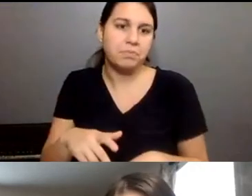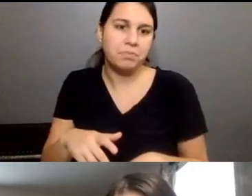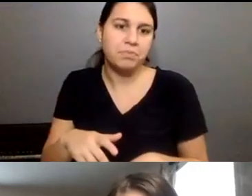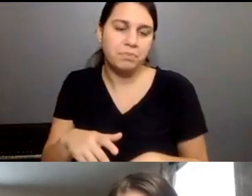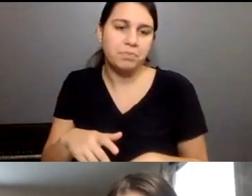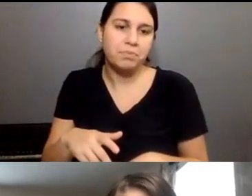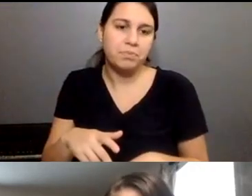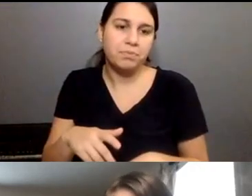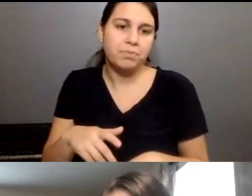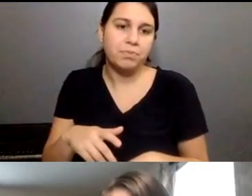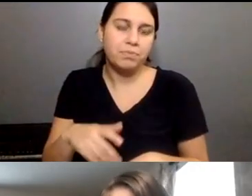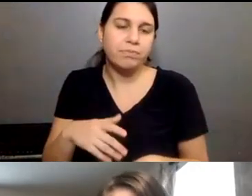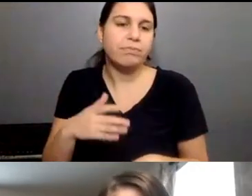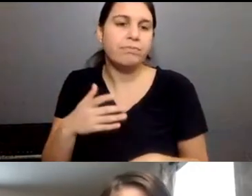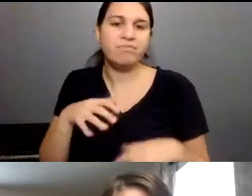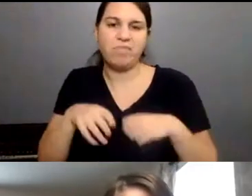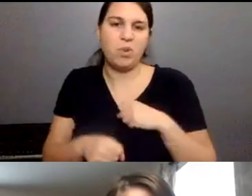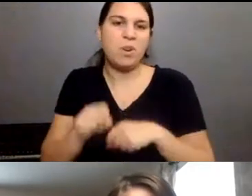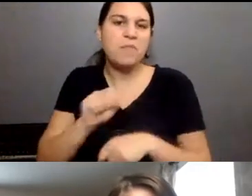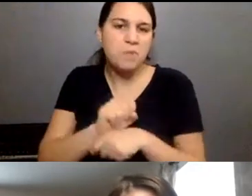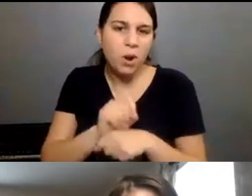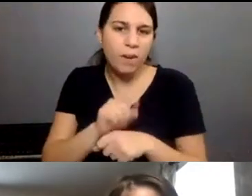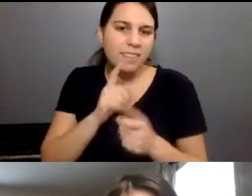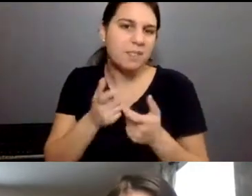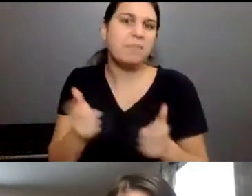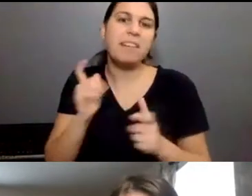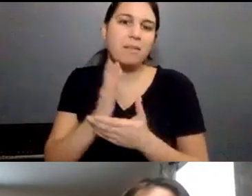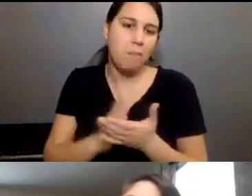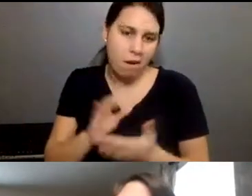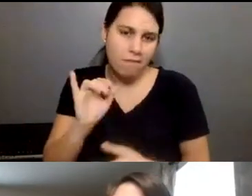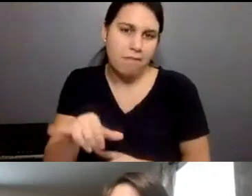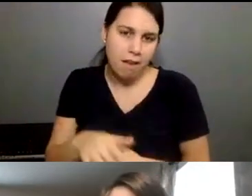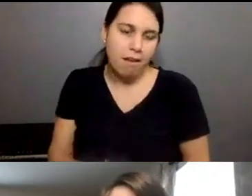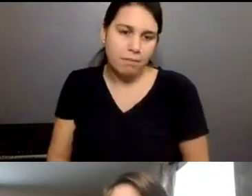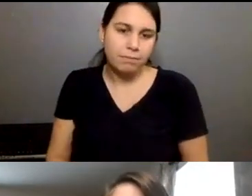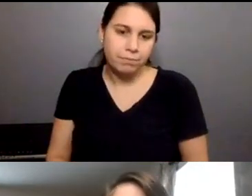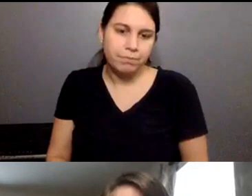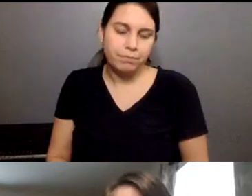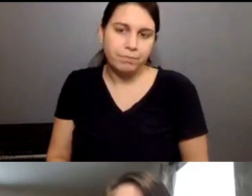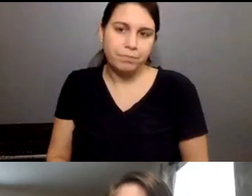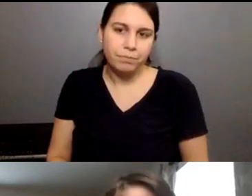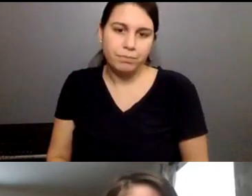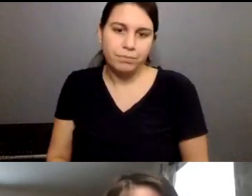as you could imagine, is a big part of what we do in our service.